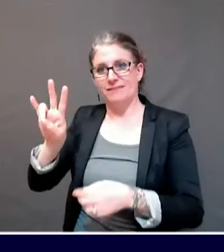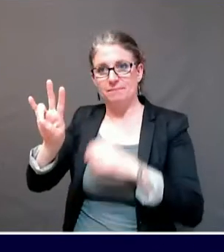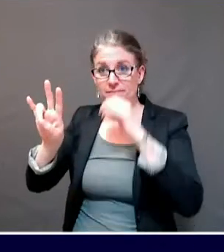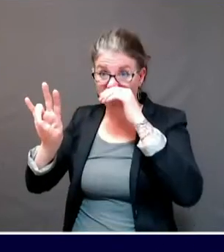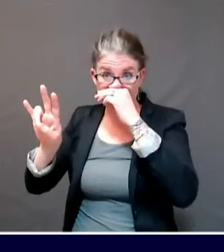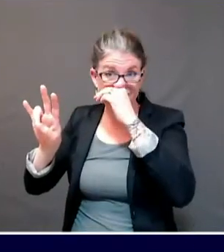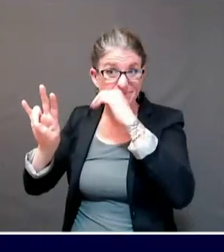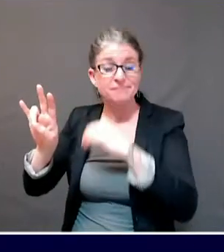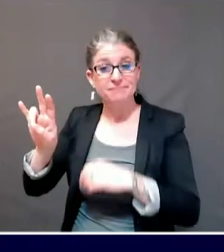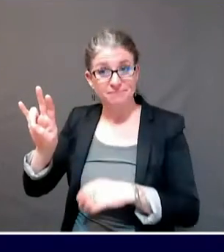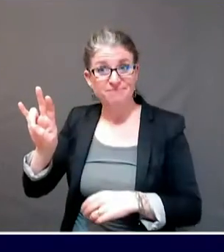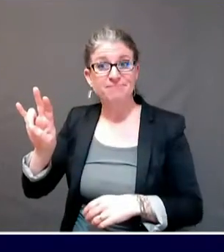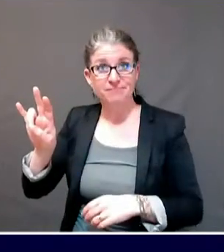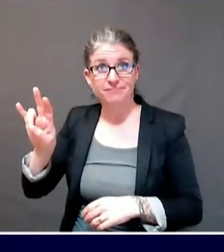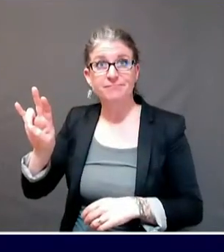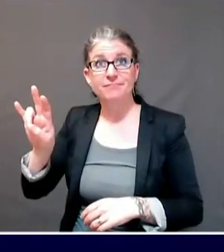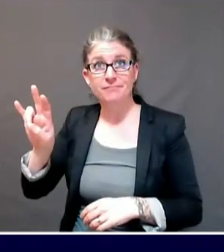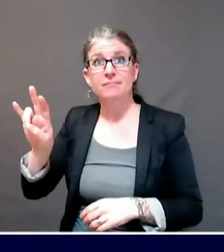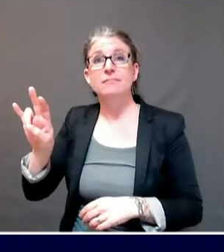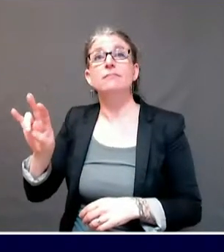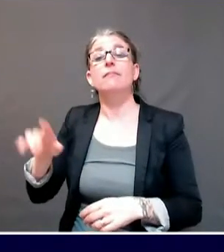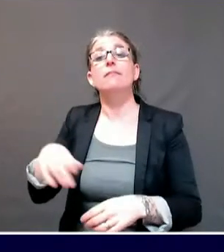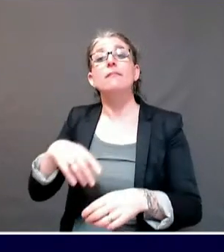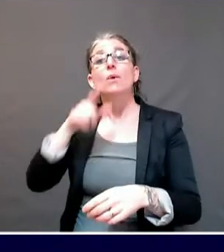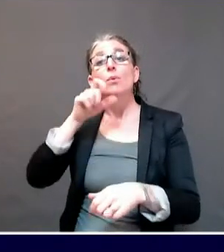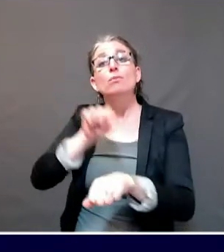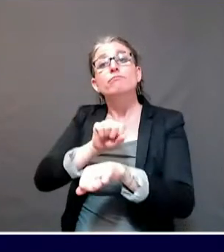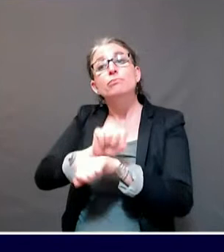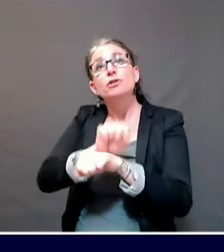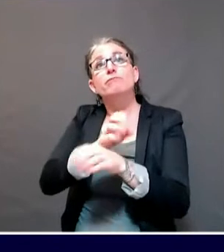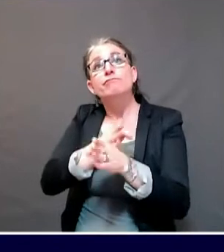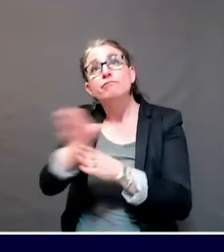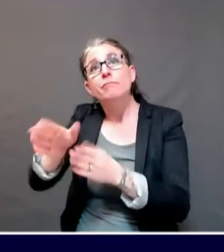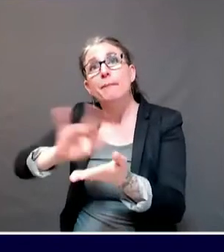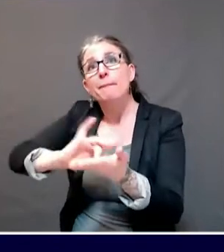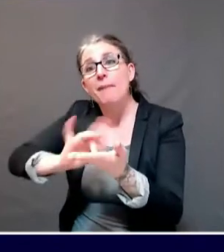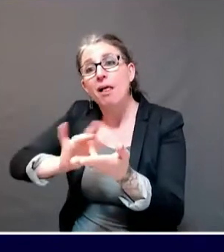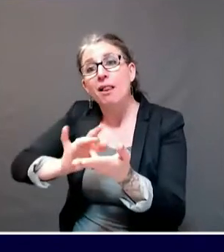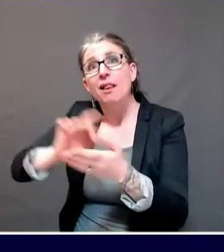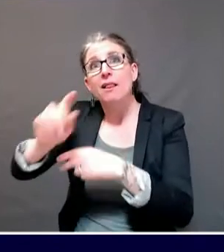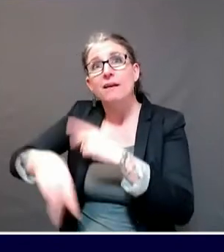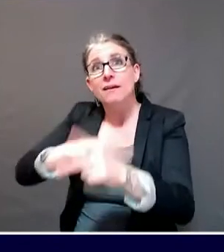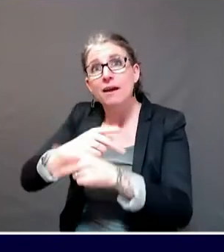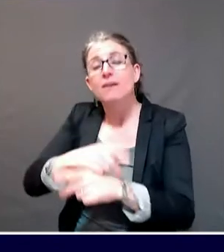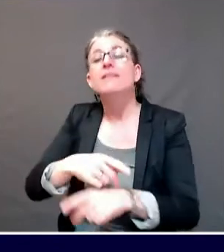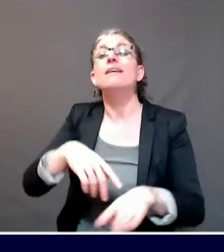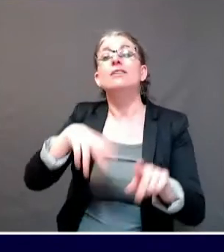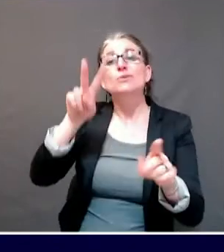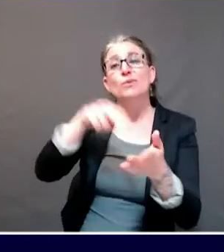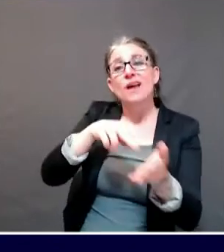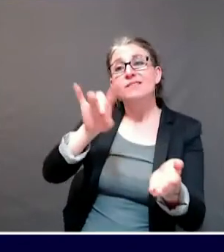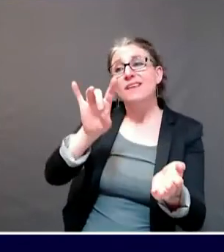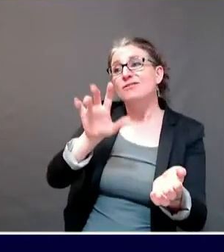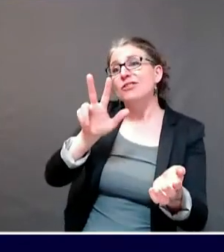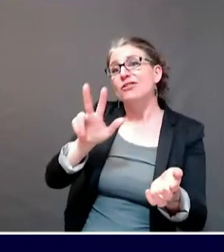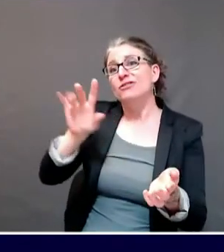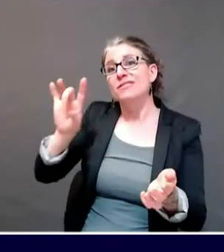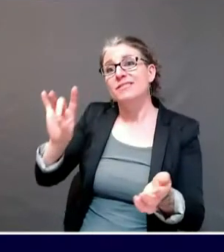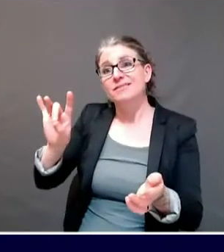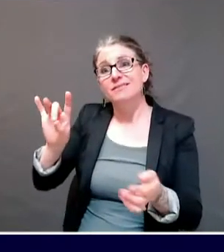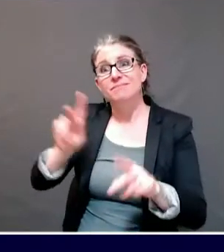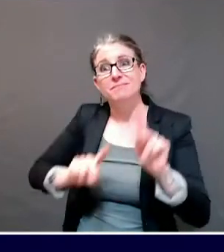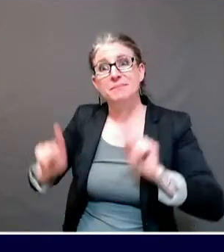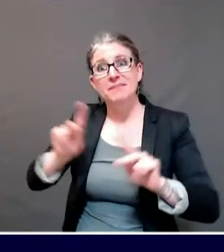2,837 are among healthcare workers. I'm going to turn now to talk a little bit about where we are with testing.